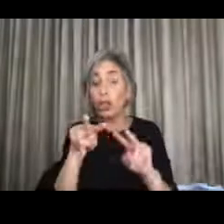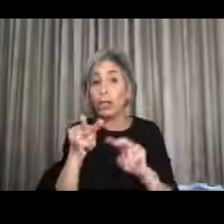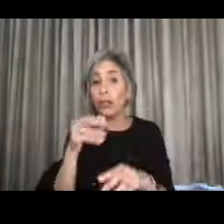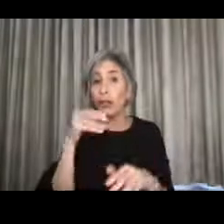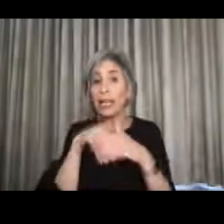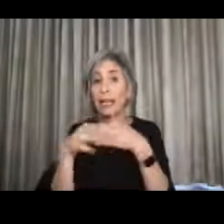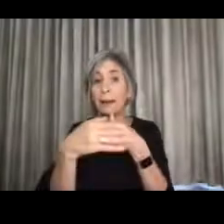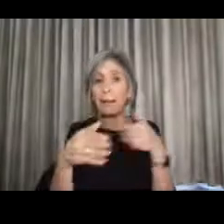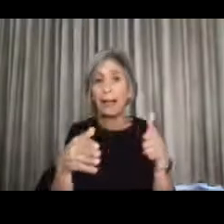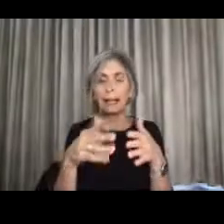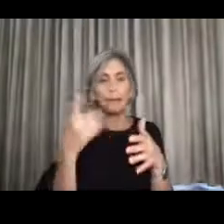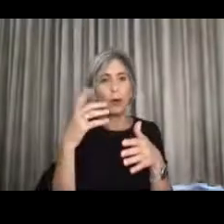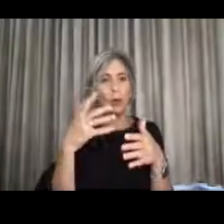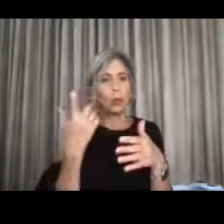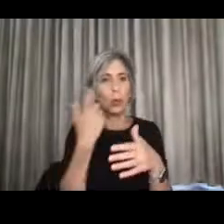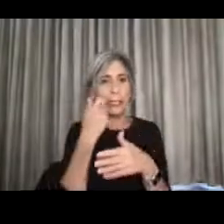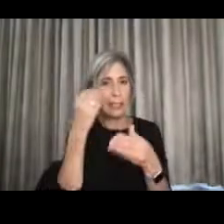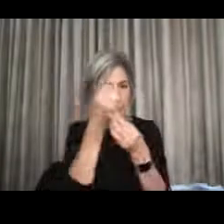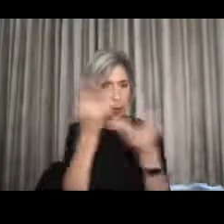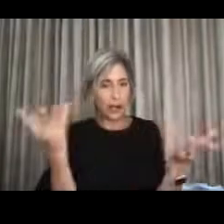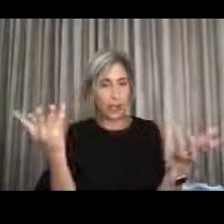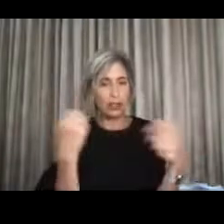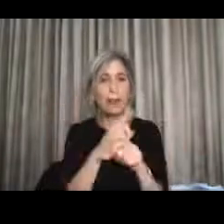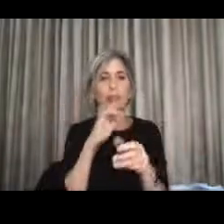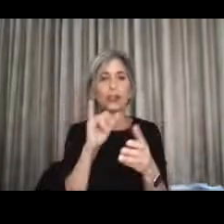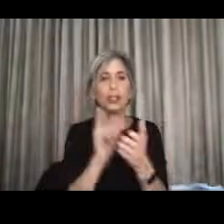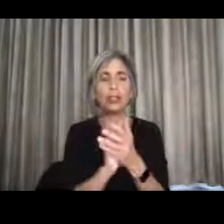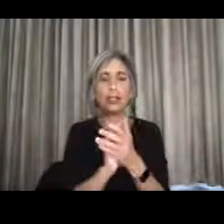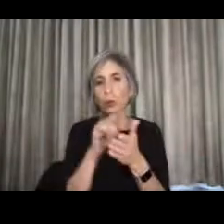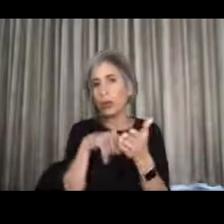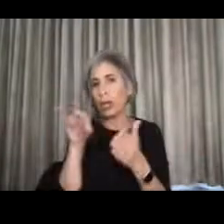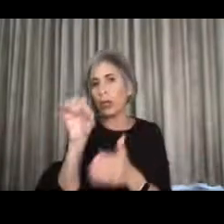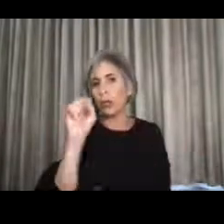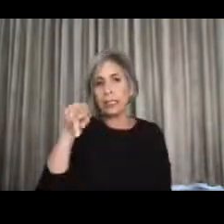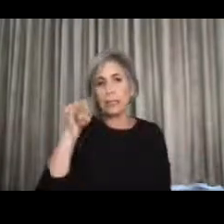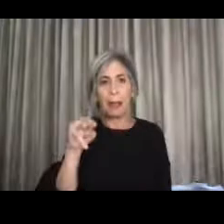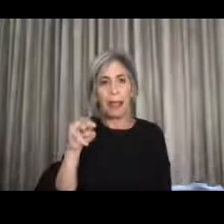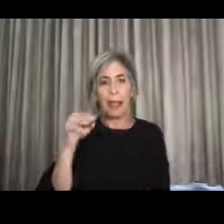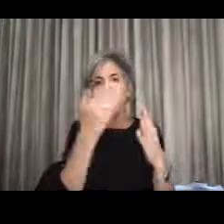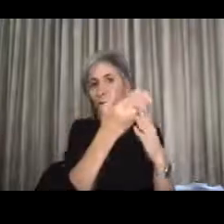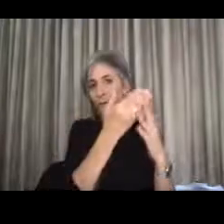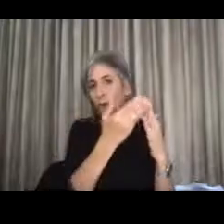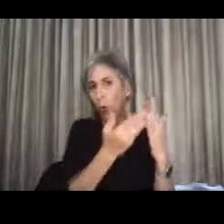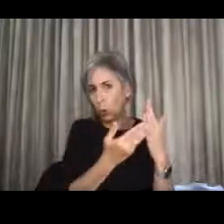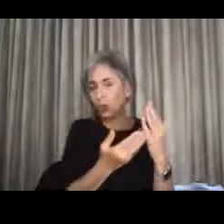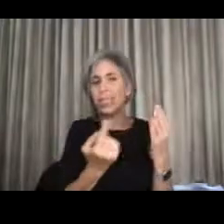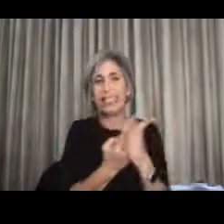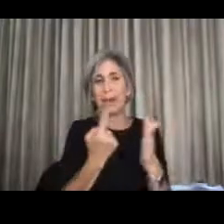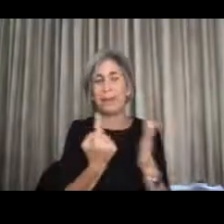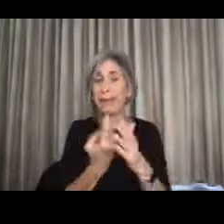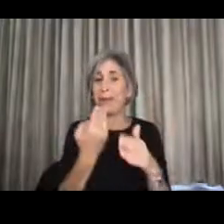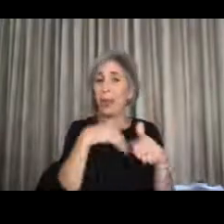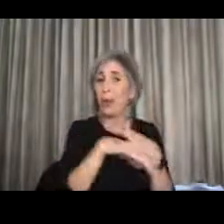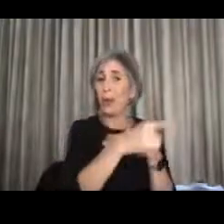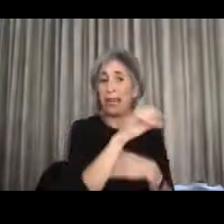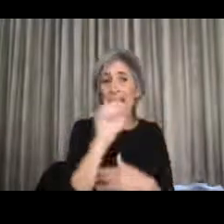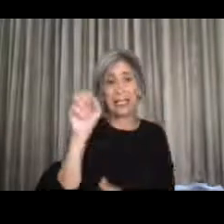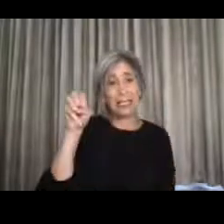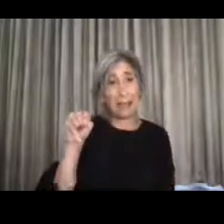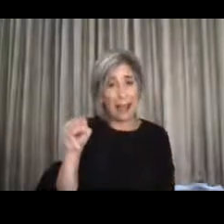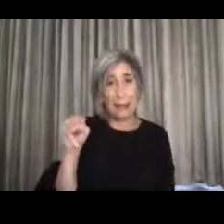information. Please also be sure to check your spam folder because sometimes those newsletters could end up in spam, and we want to